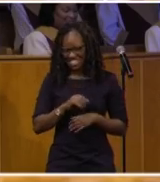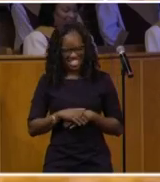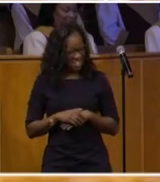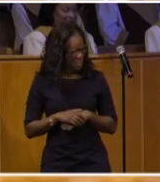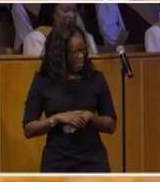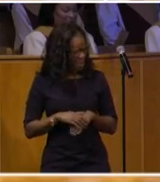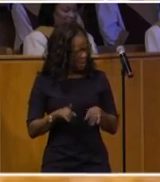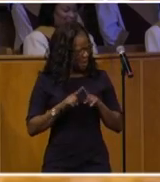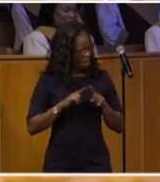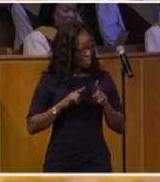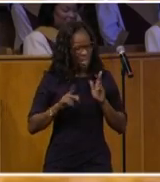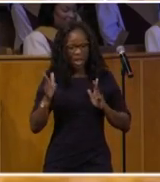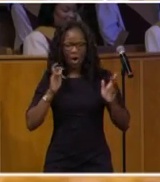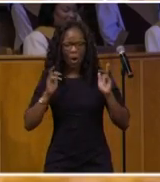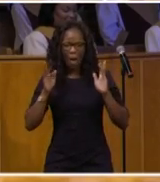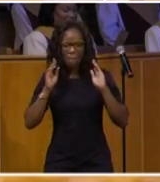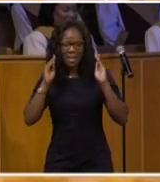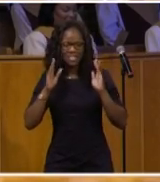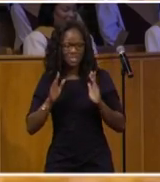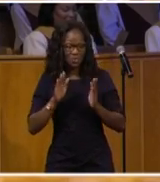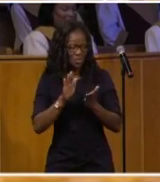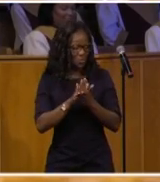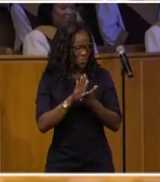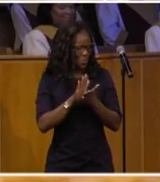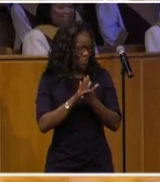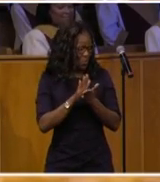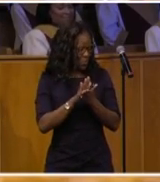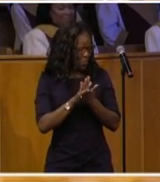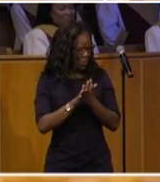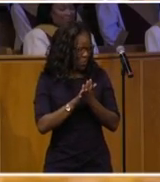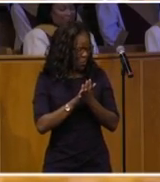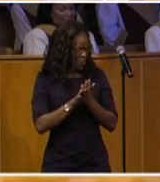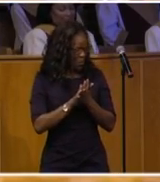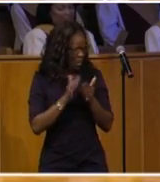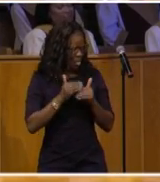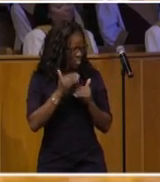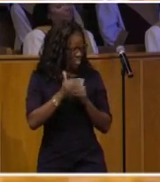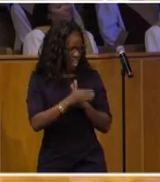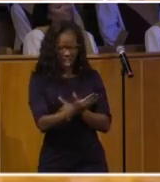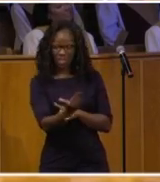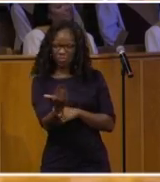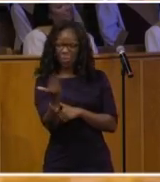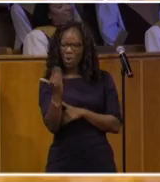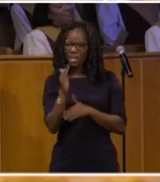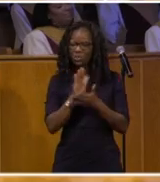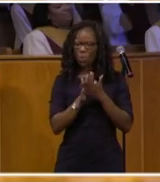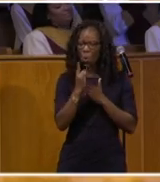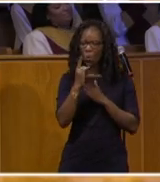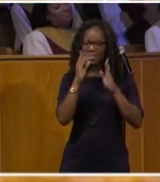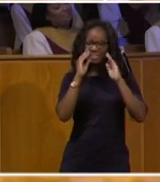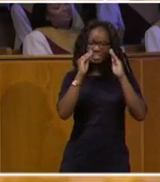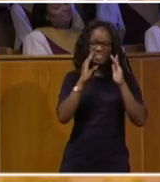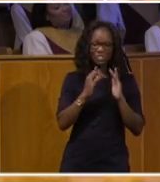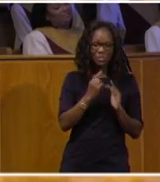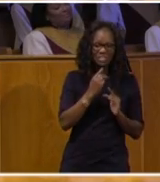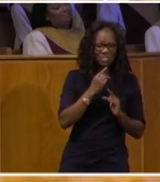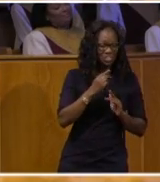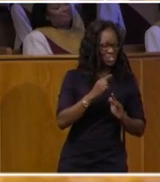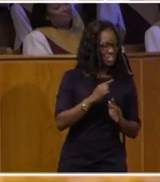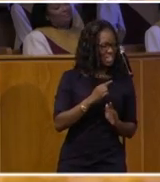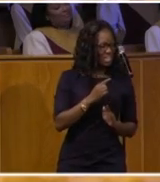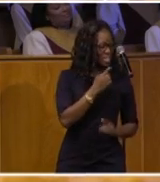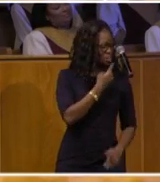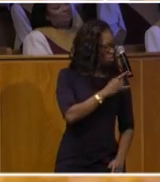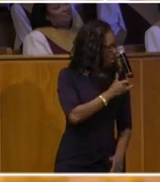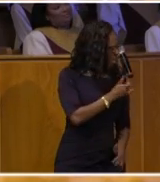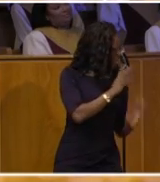But I heard my teachers in school the next morning, one teacher saying to the other,